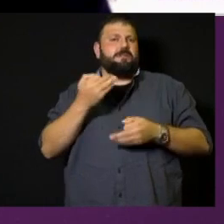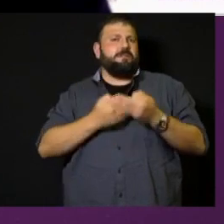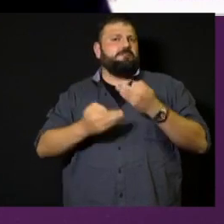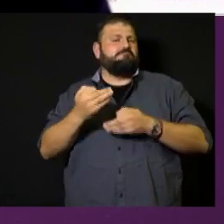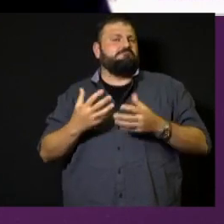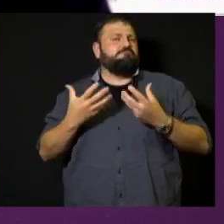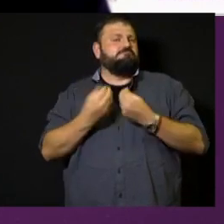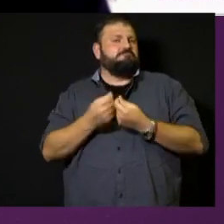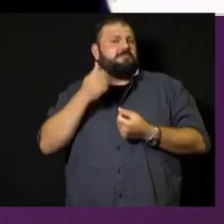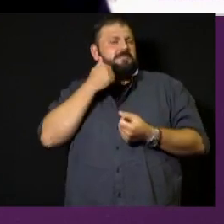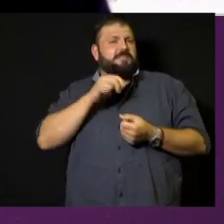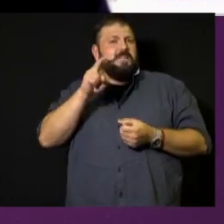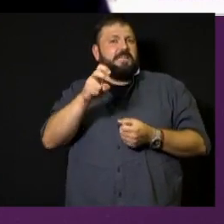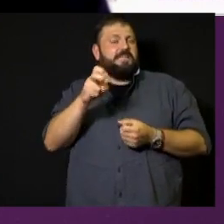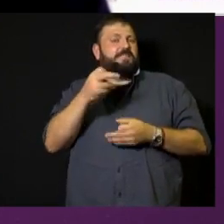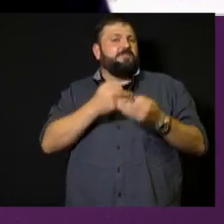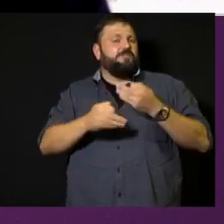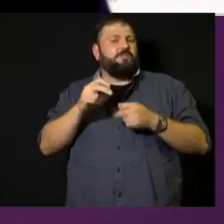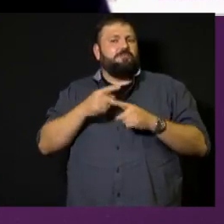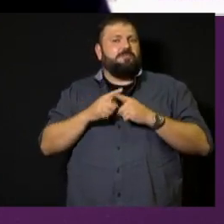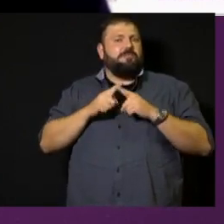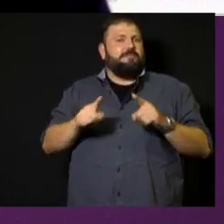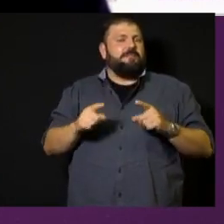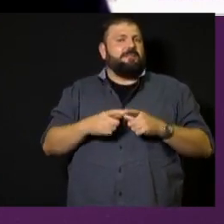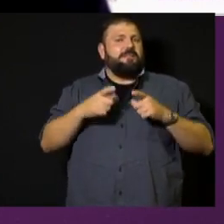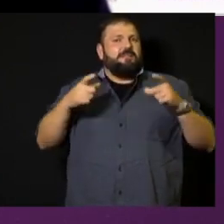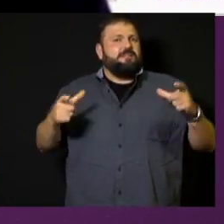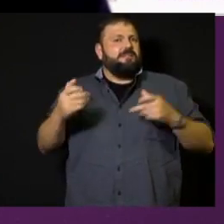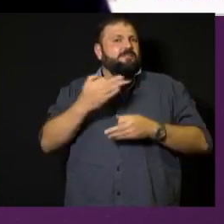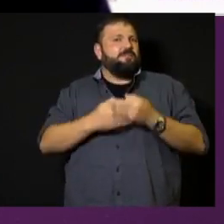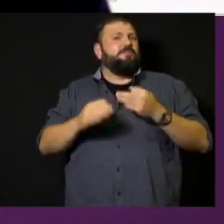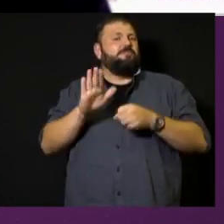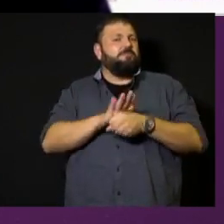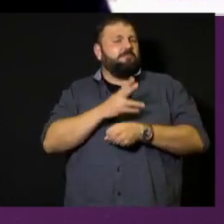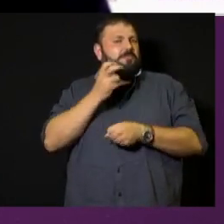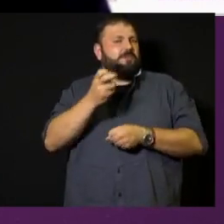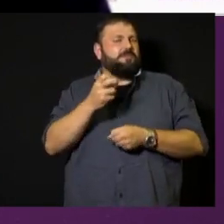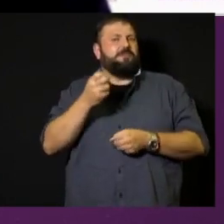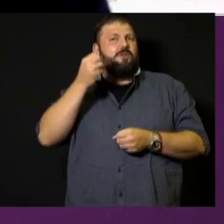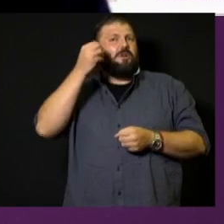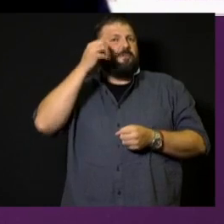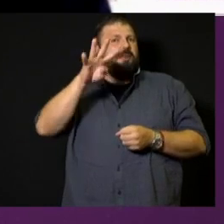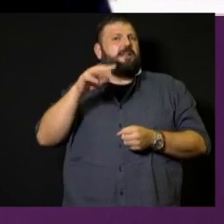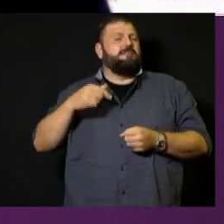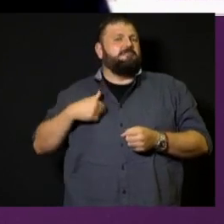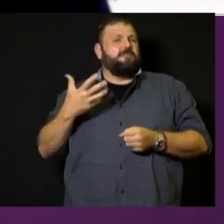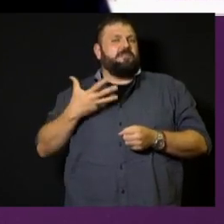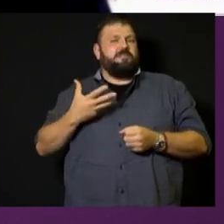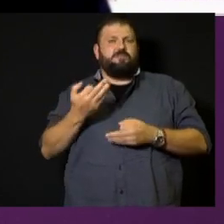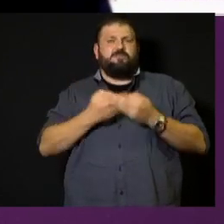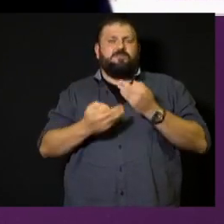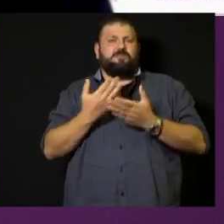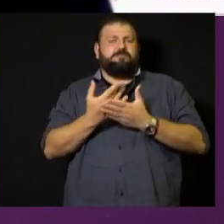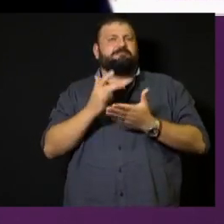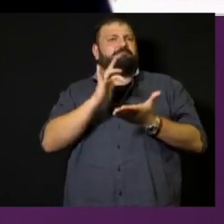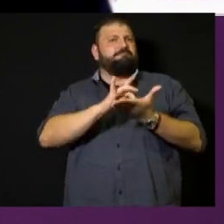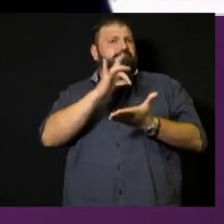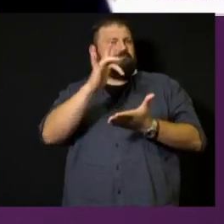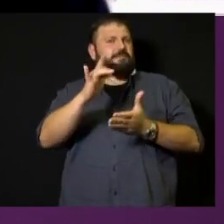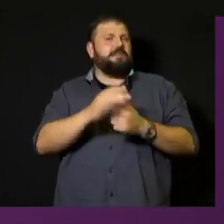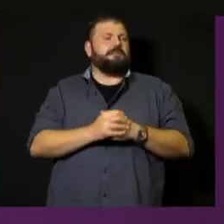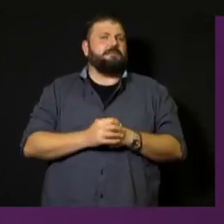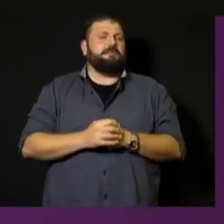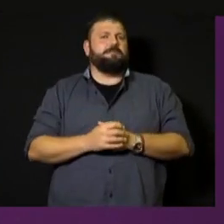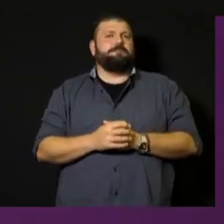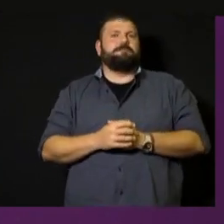that I am a parent, I can see the different how my child is growing up. So Omni Life, that's the future. Thank you,